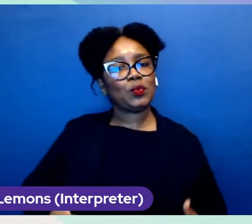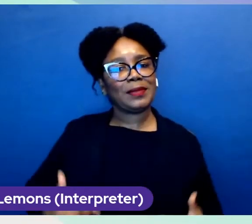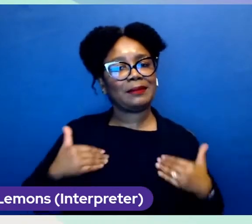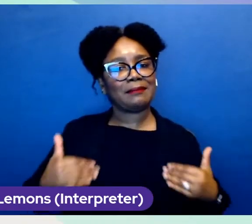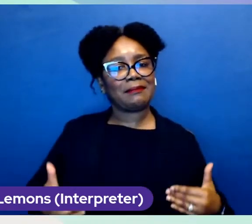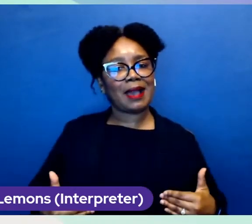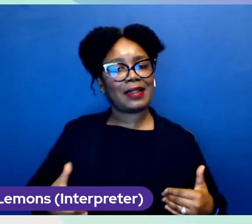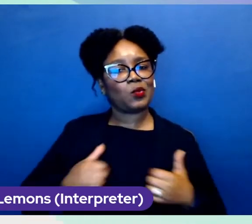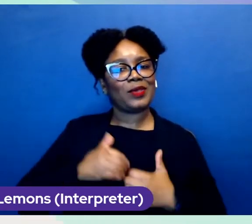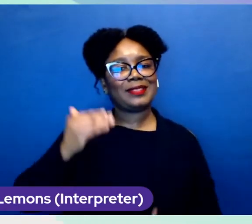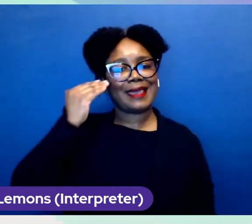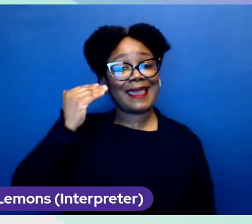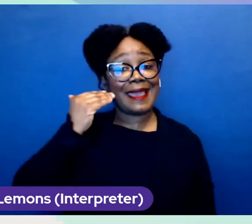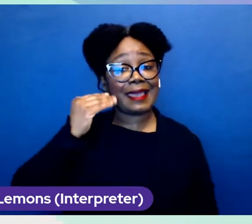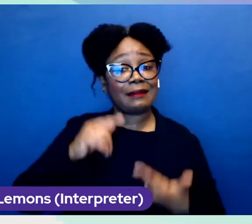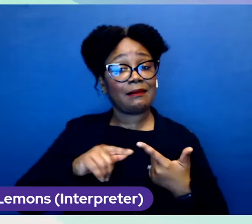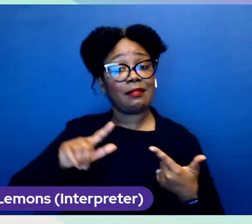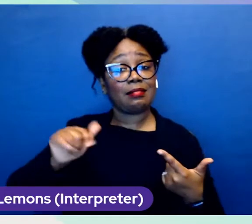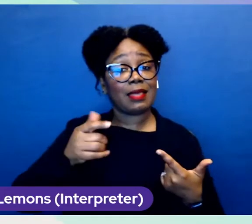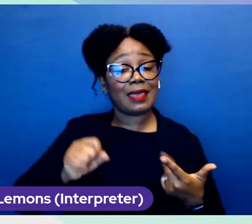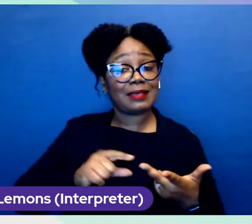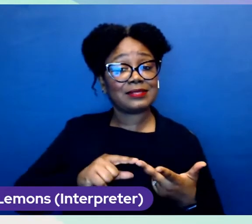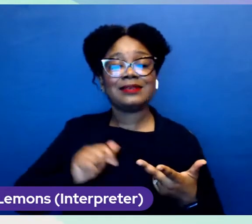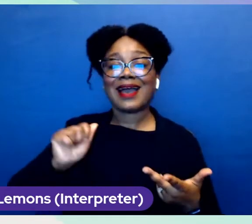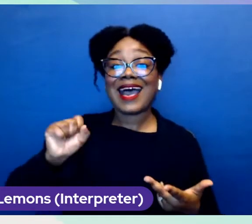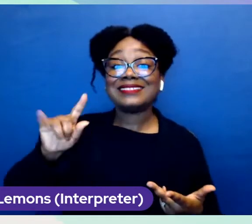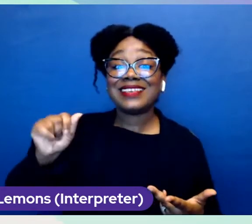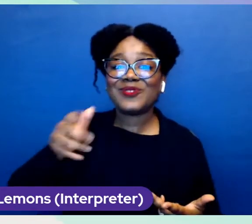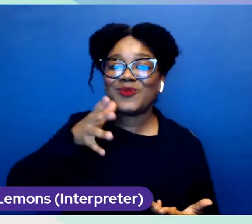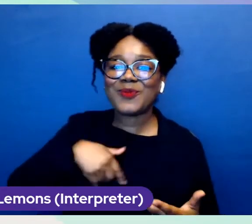who is the beautiful lady in blue, who